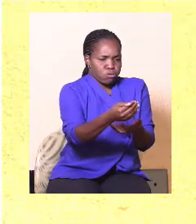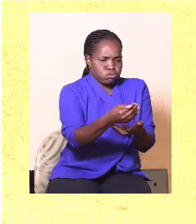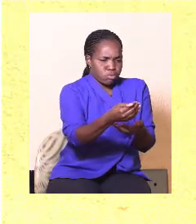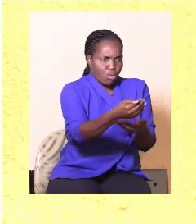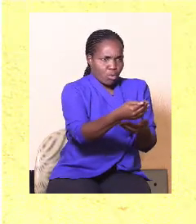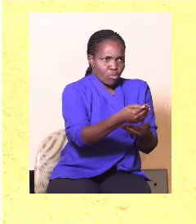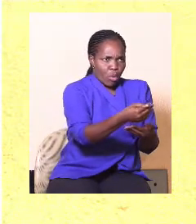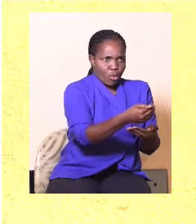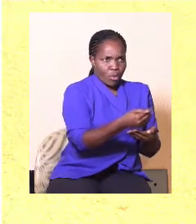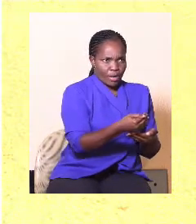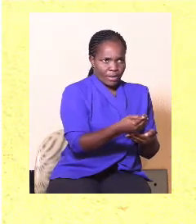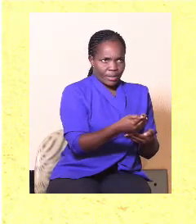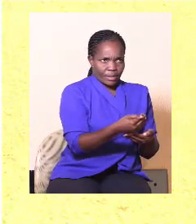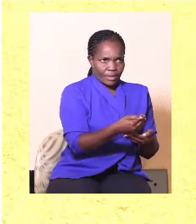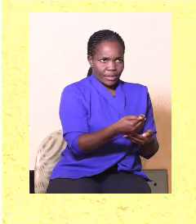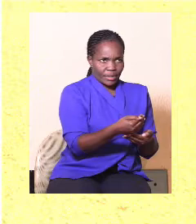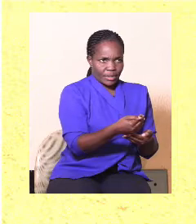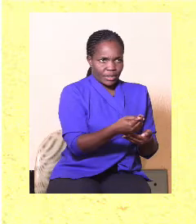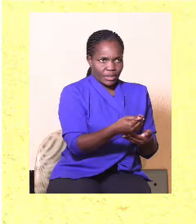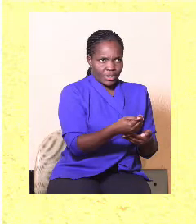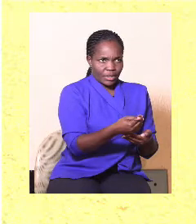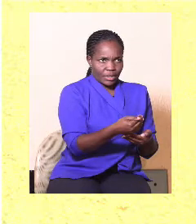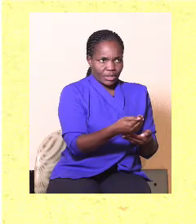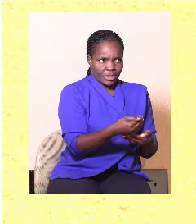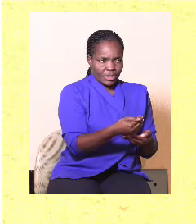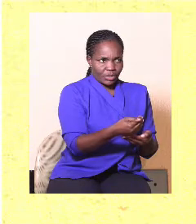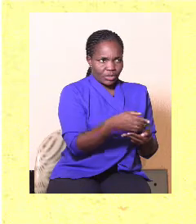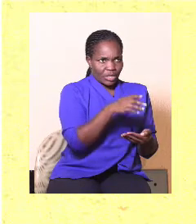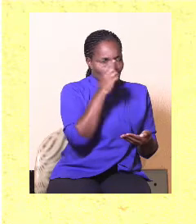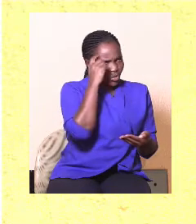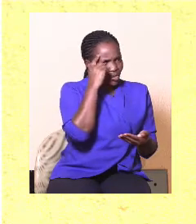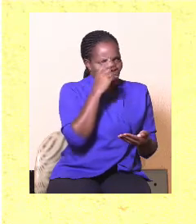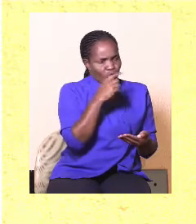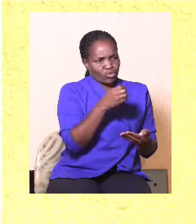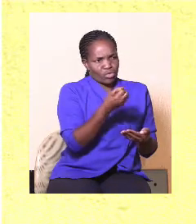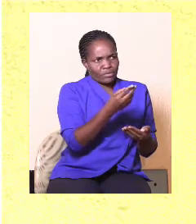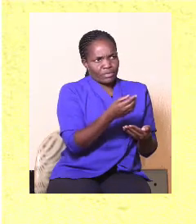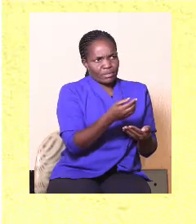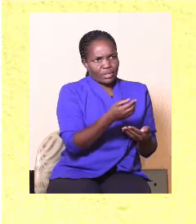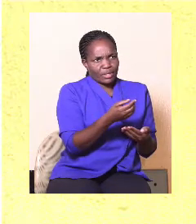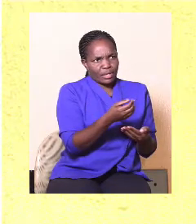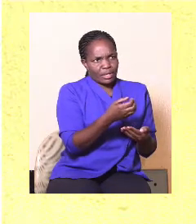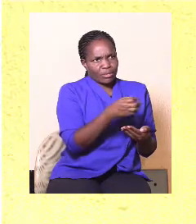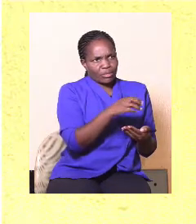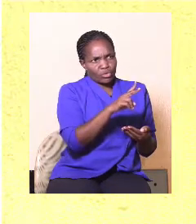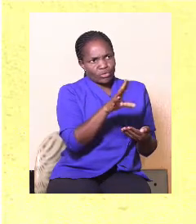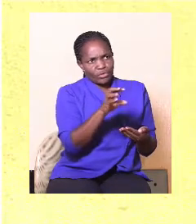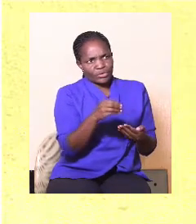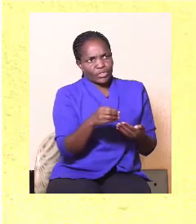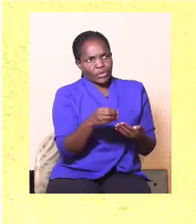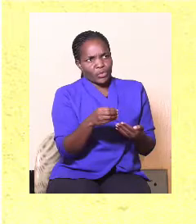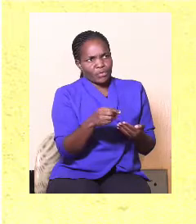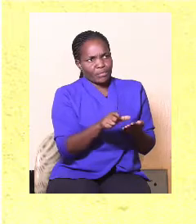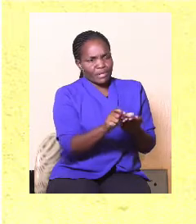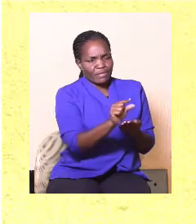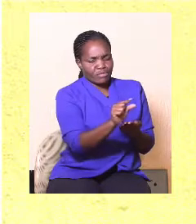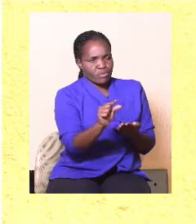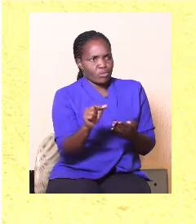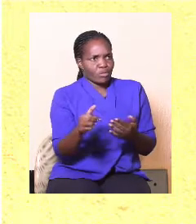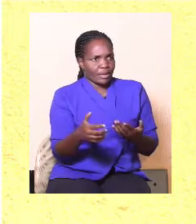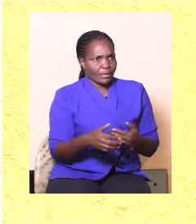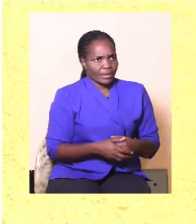So you just generalize to give them 250, all of them. Because if you look at these informal traders, the broiler industry, which